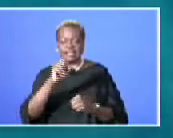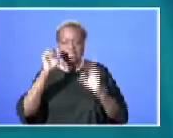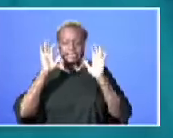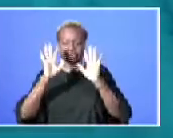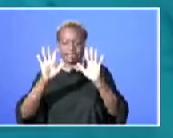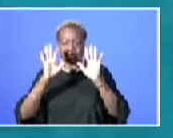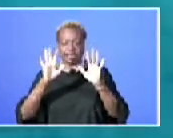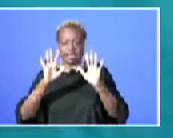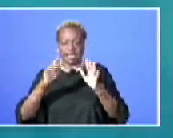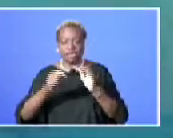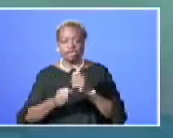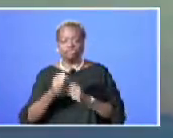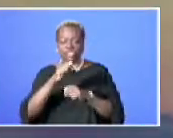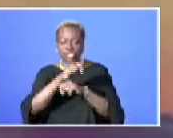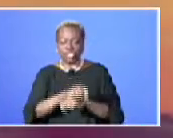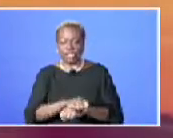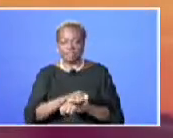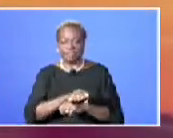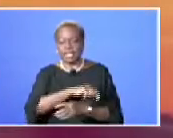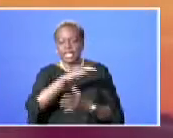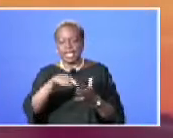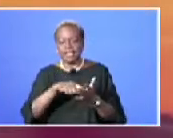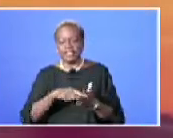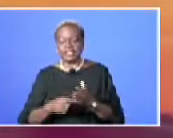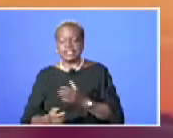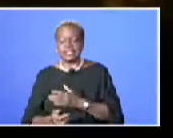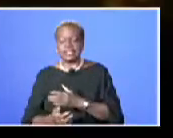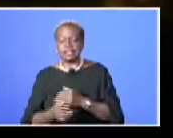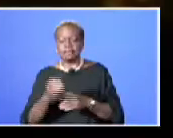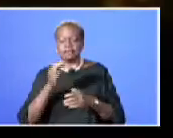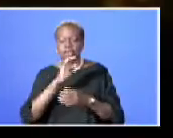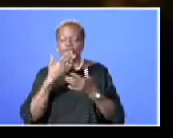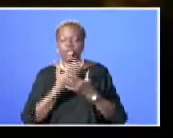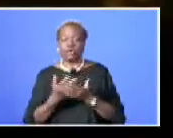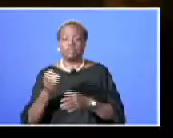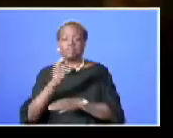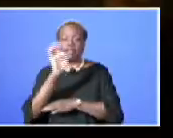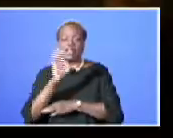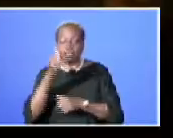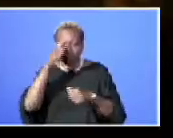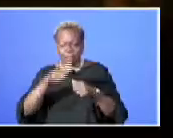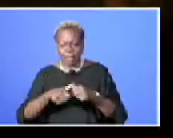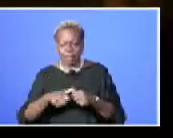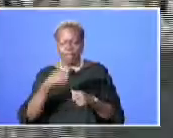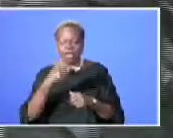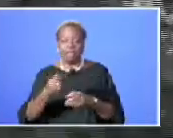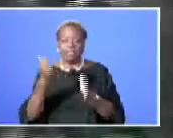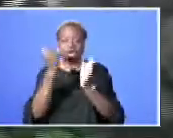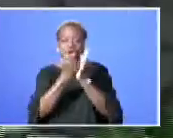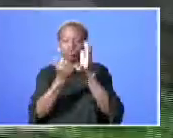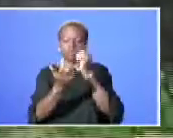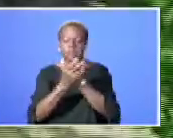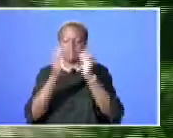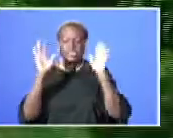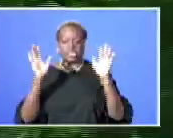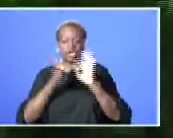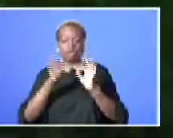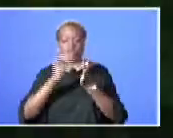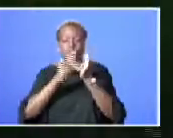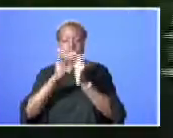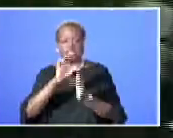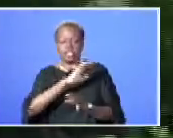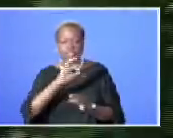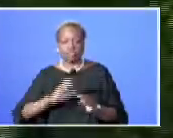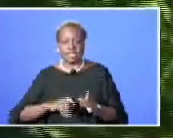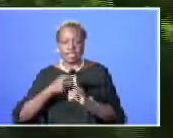good spirits this Good Friday holiday as residents commemorate the crucifixion of Jesus Christ from within their homes. President of